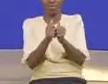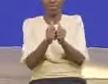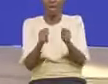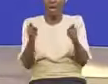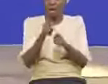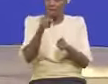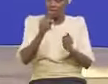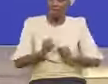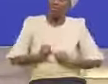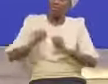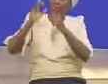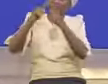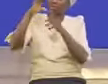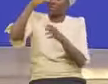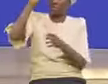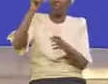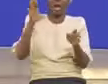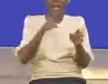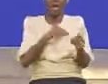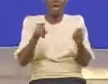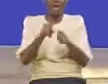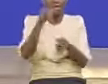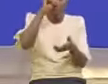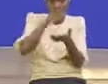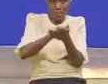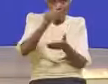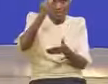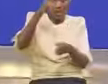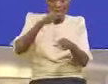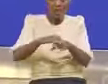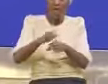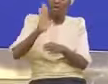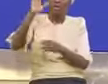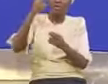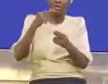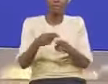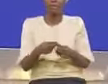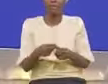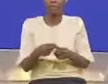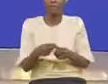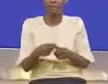na boboro kuyo ne a na khopon kojisia.